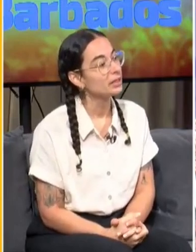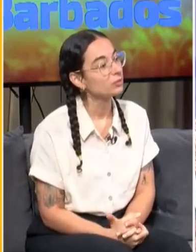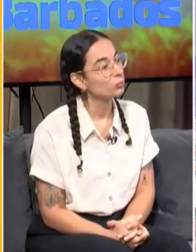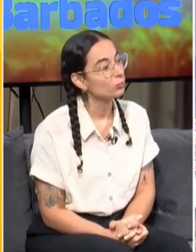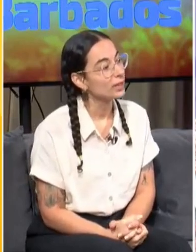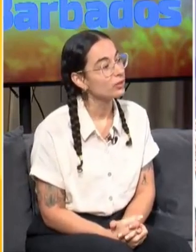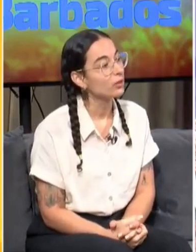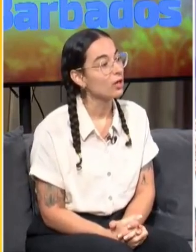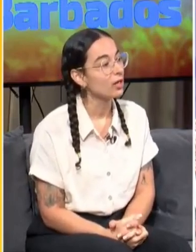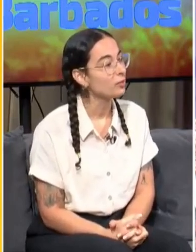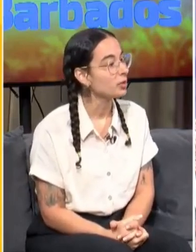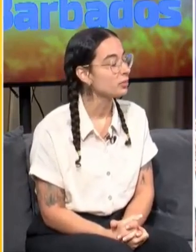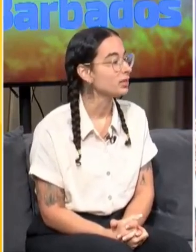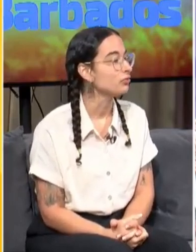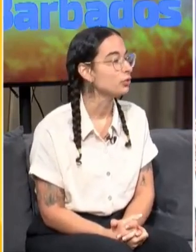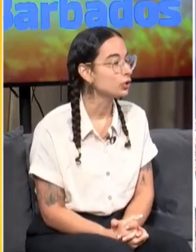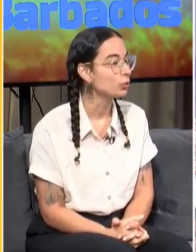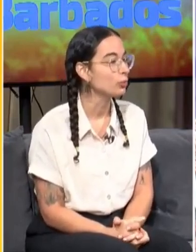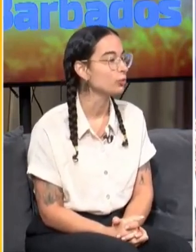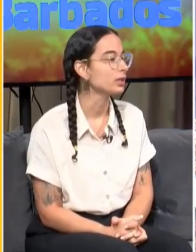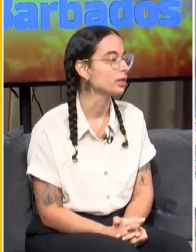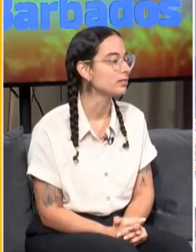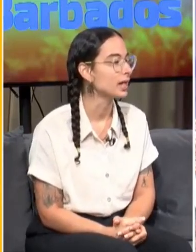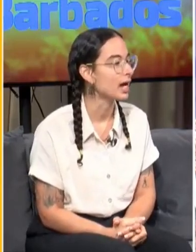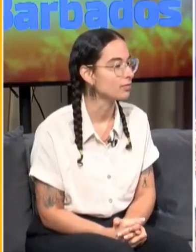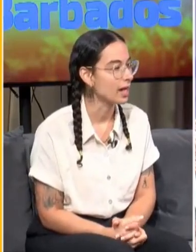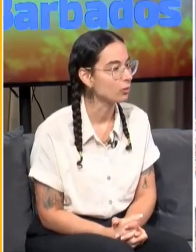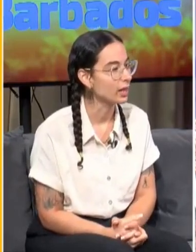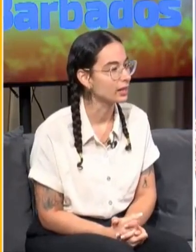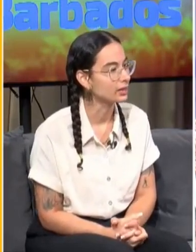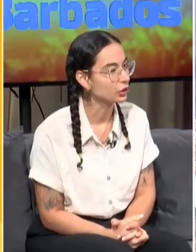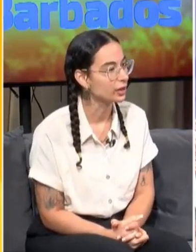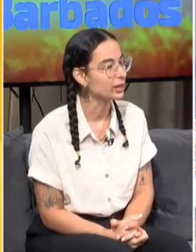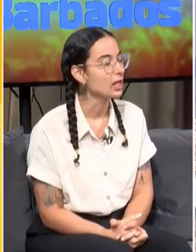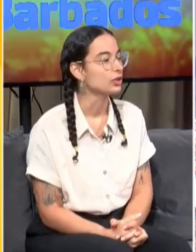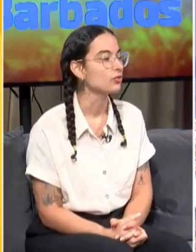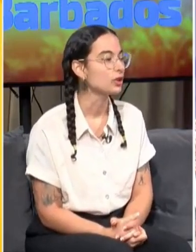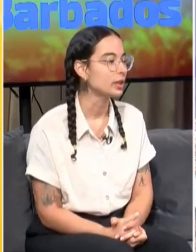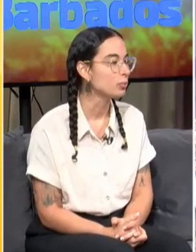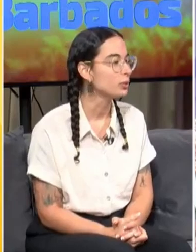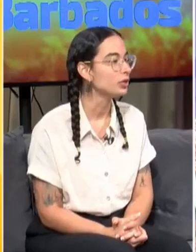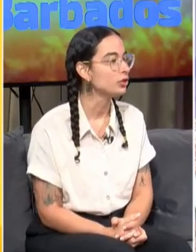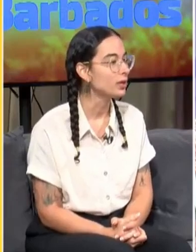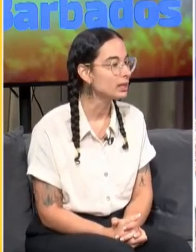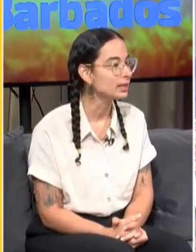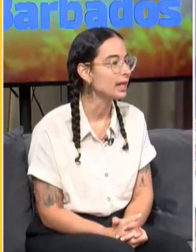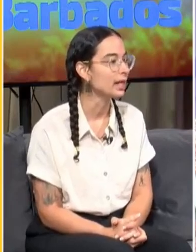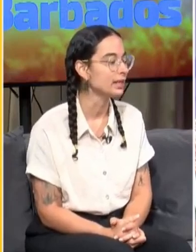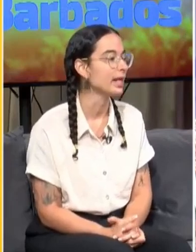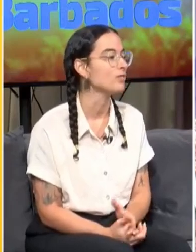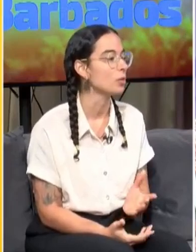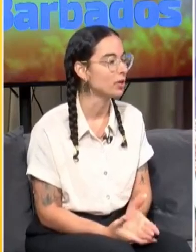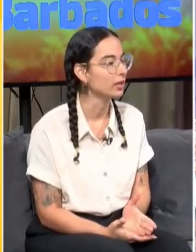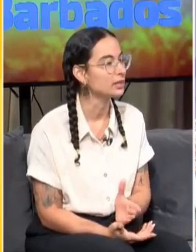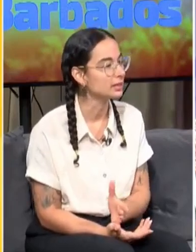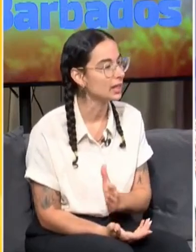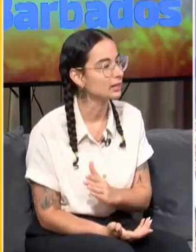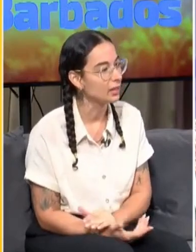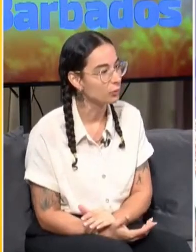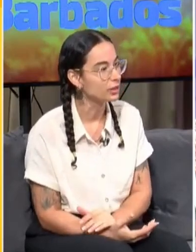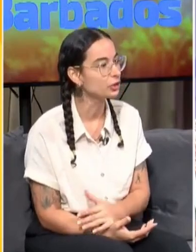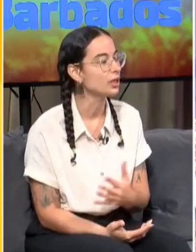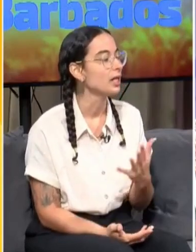maybe later on, maybe in the future, we would really love to have that recognition. So for example, in the US, they have American